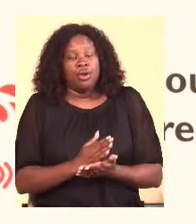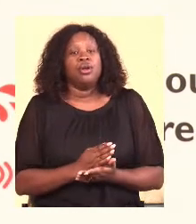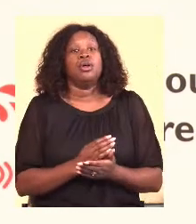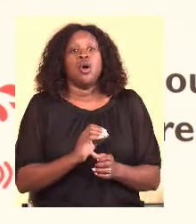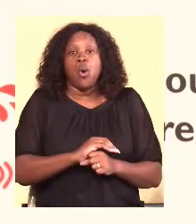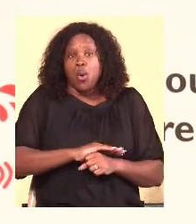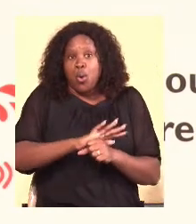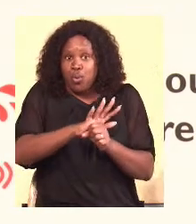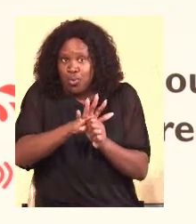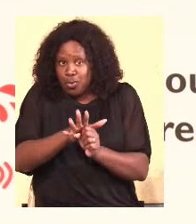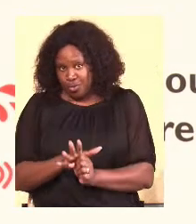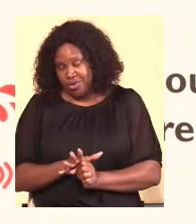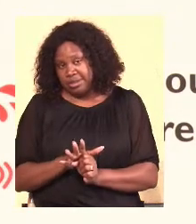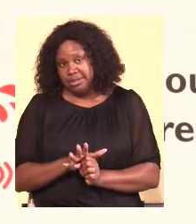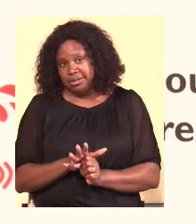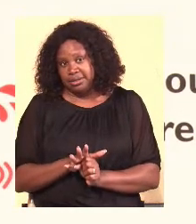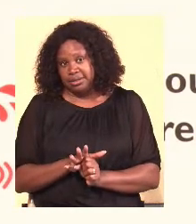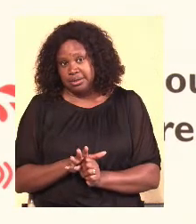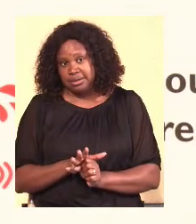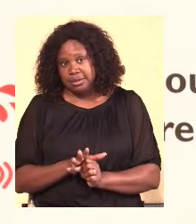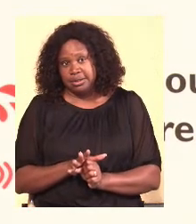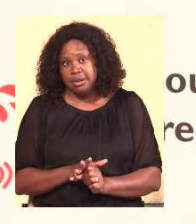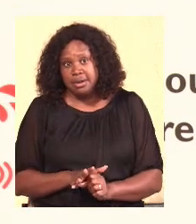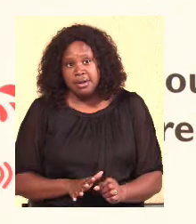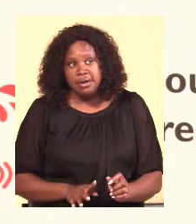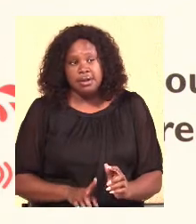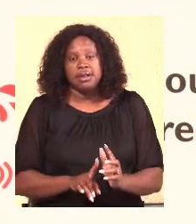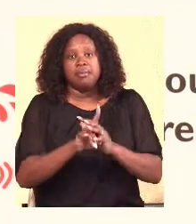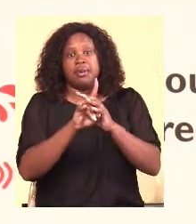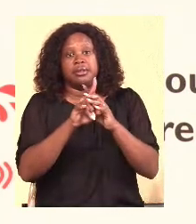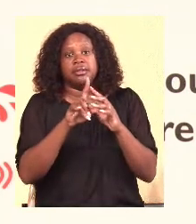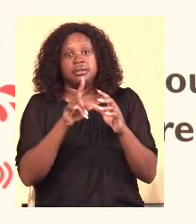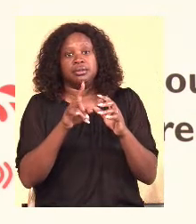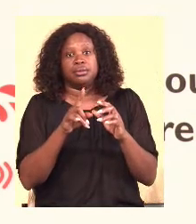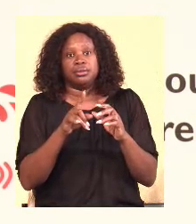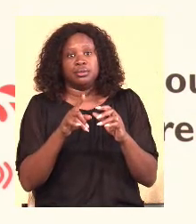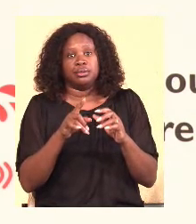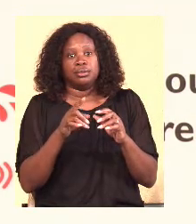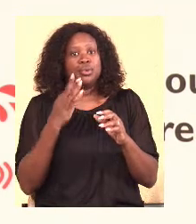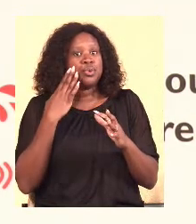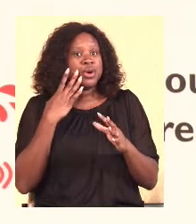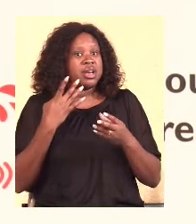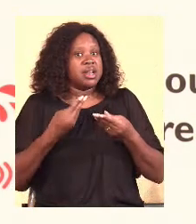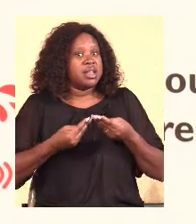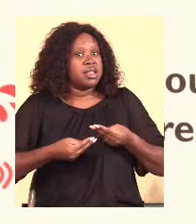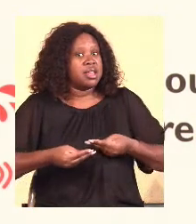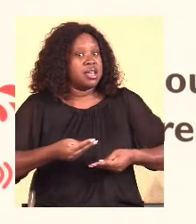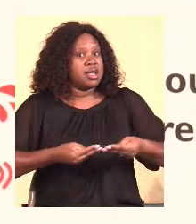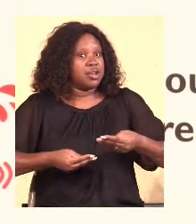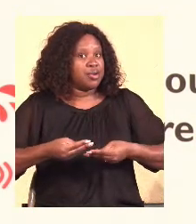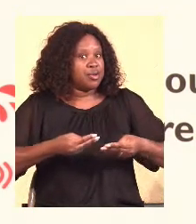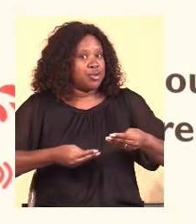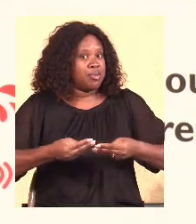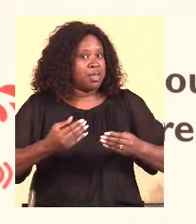COVID-19 actually came on board in the midst of the economic